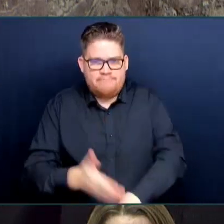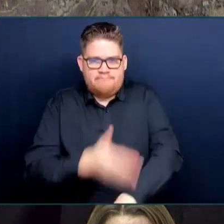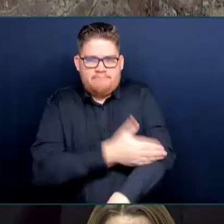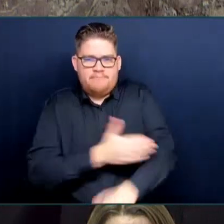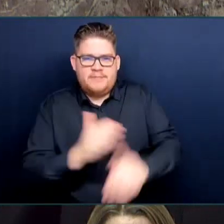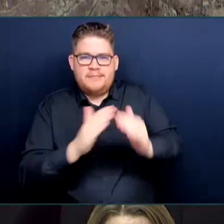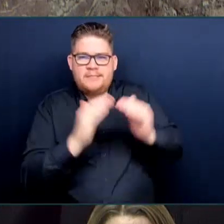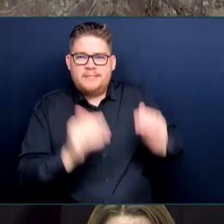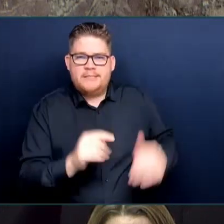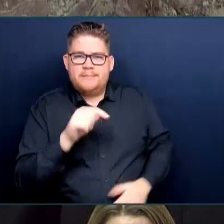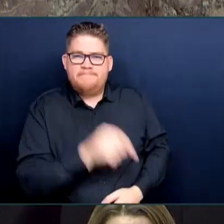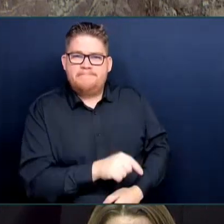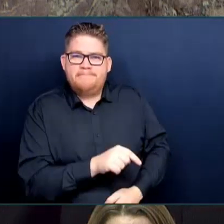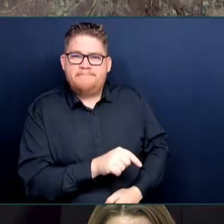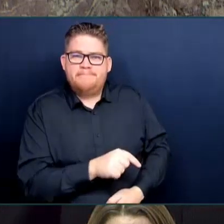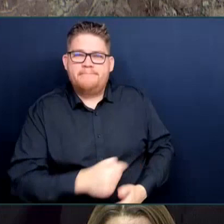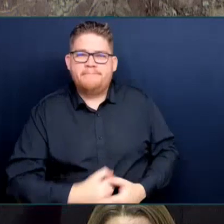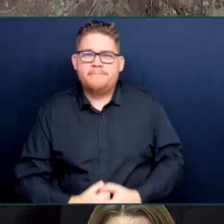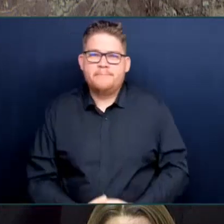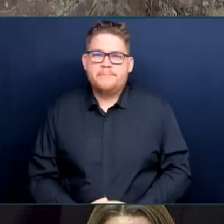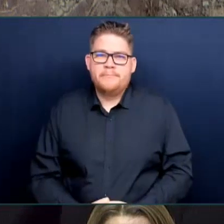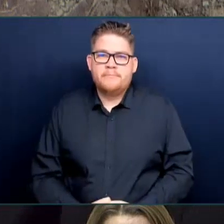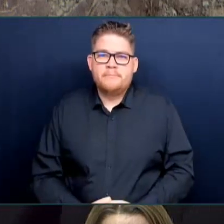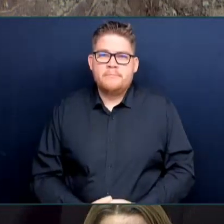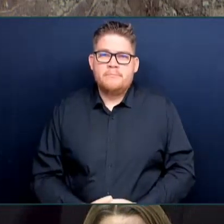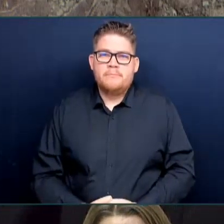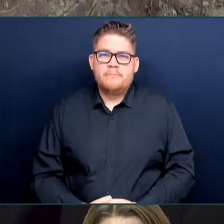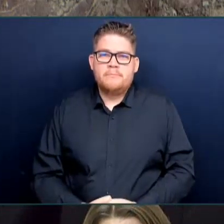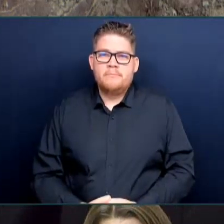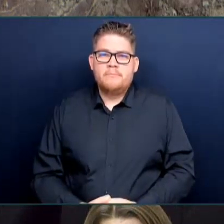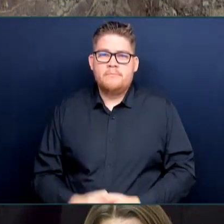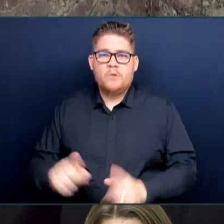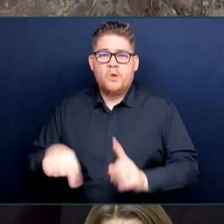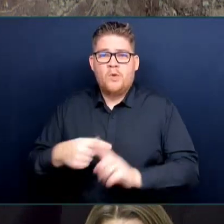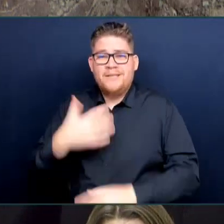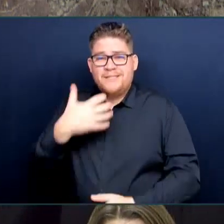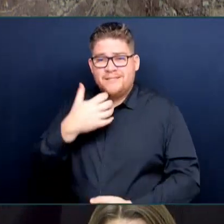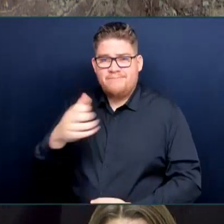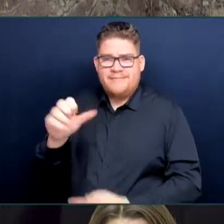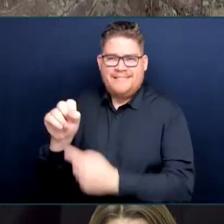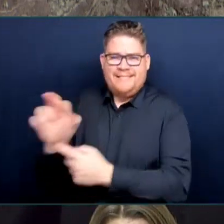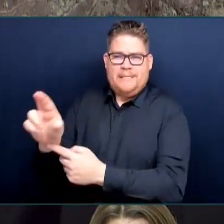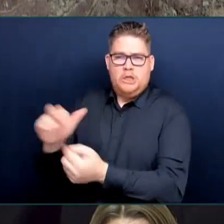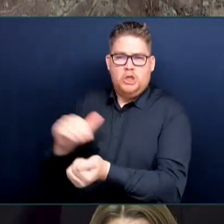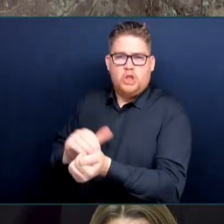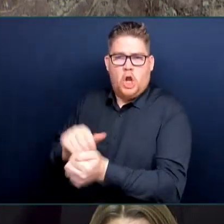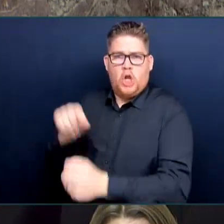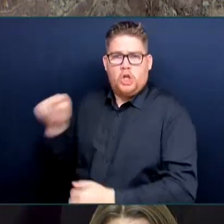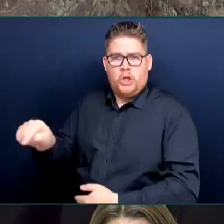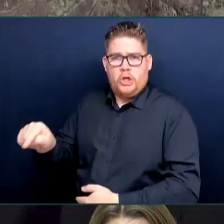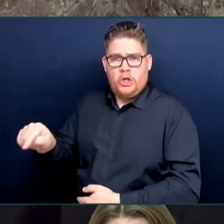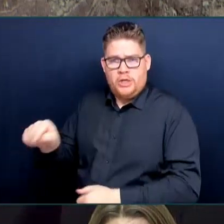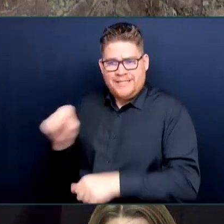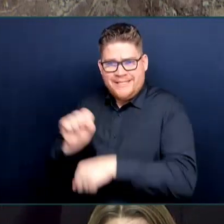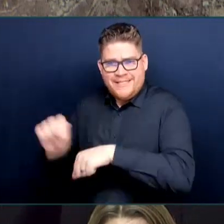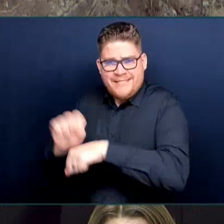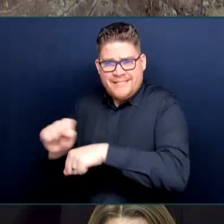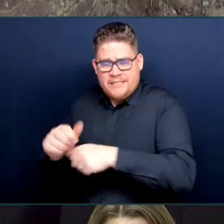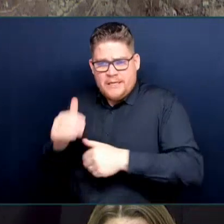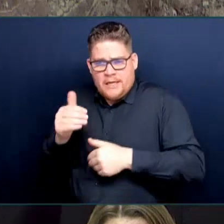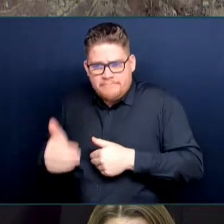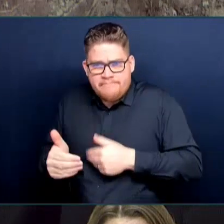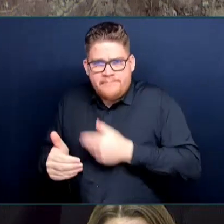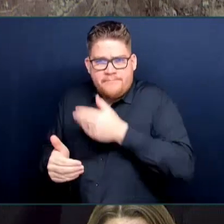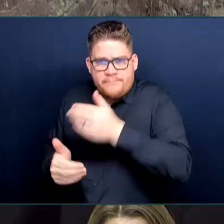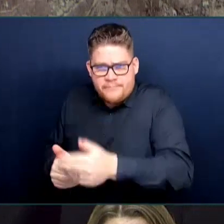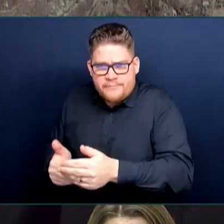their job, Honourable Speaker, to protect patients, and the member doesn't know what it's about, he doesn't have the slightest clue, and he makes